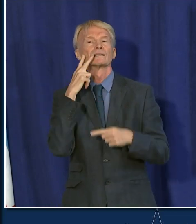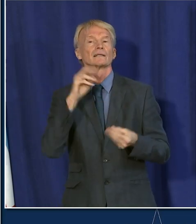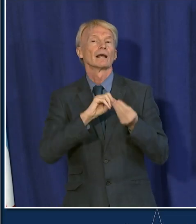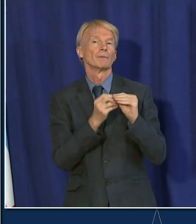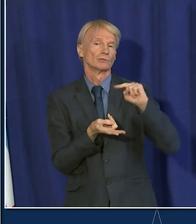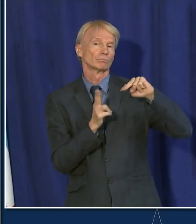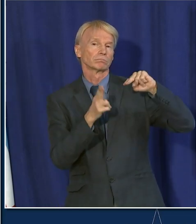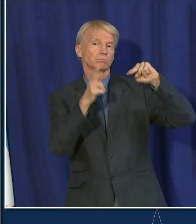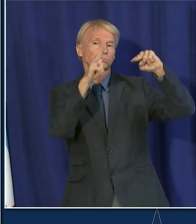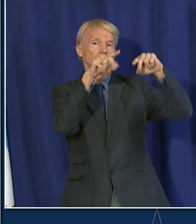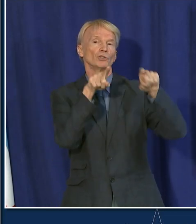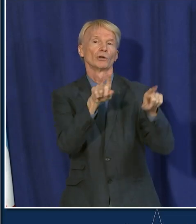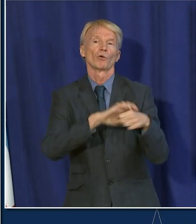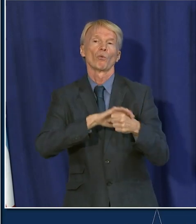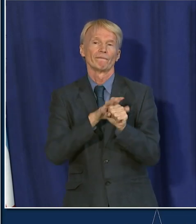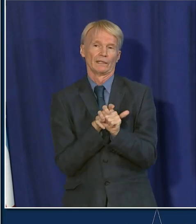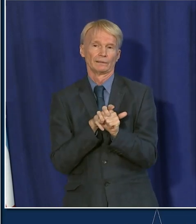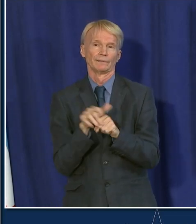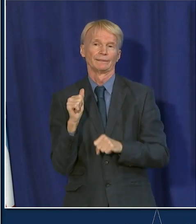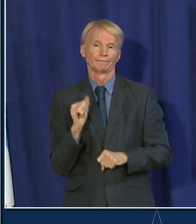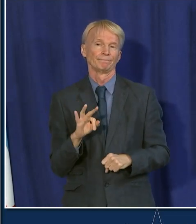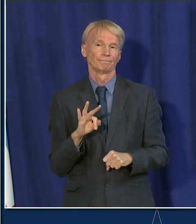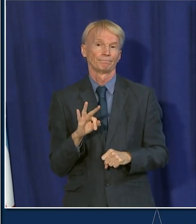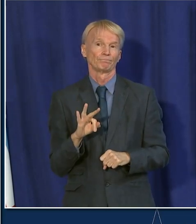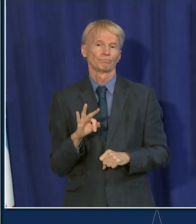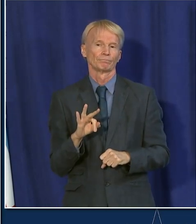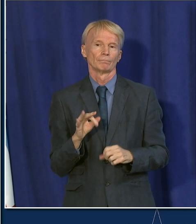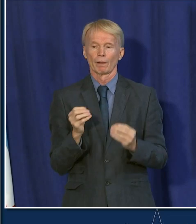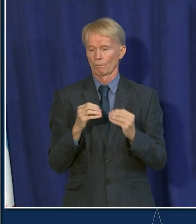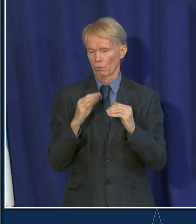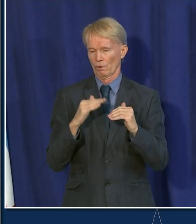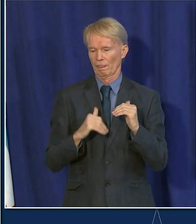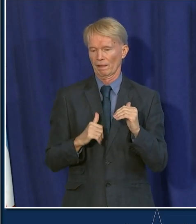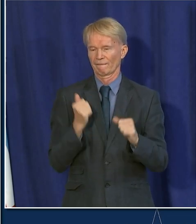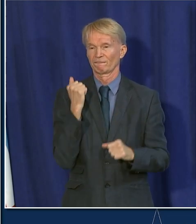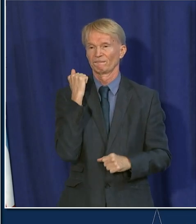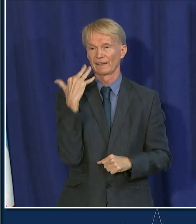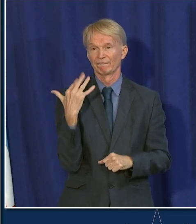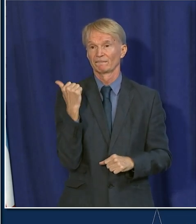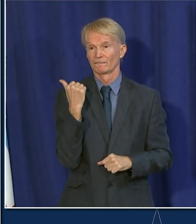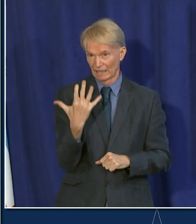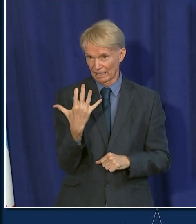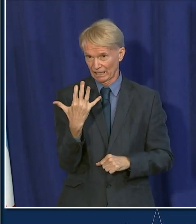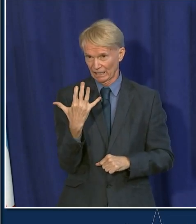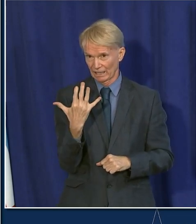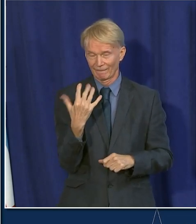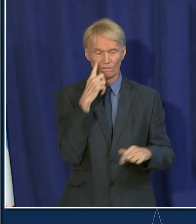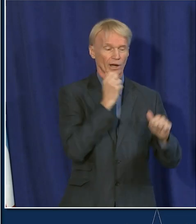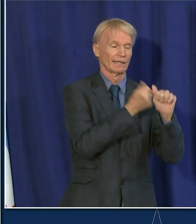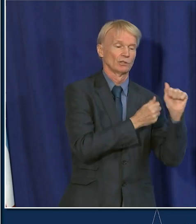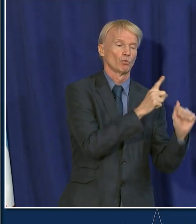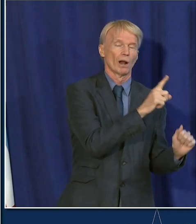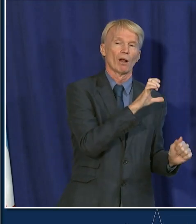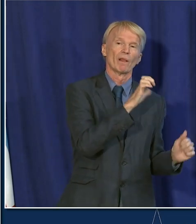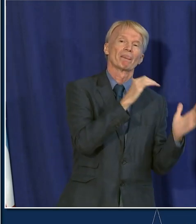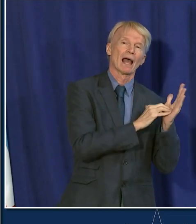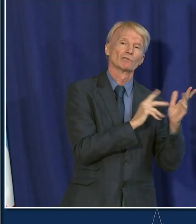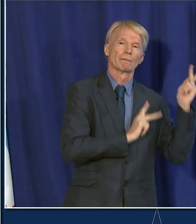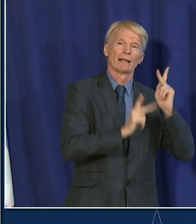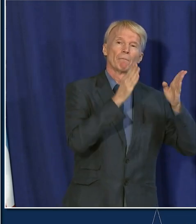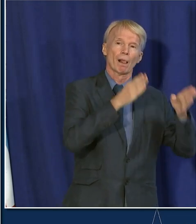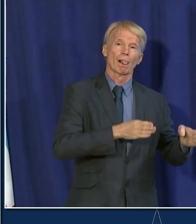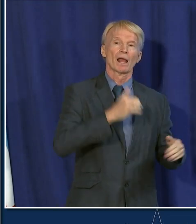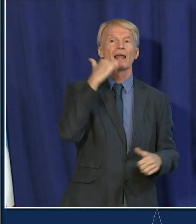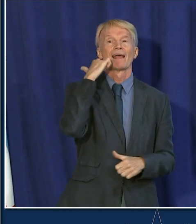in COVID-19 cases, specifically more than 15 cases per 100,000 population